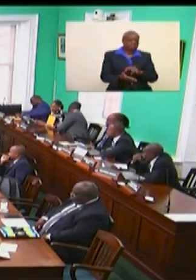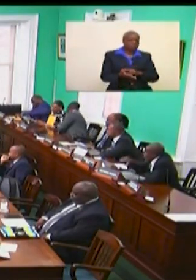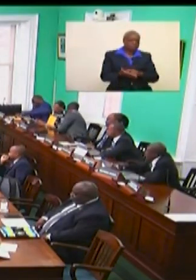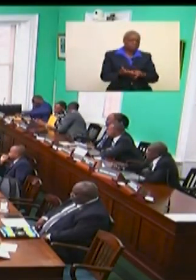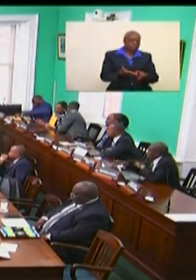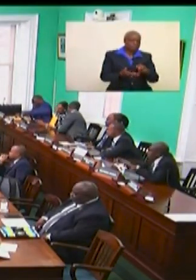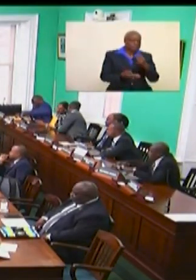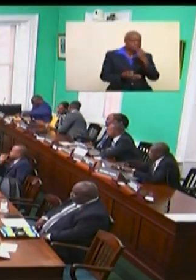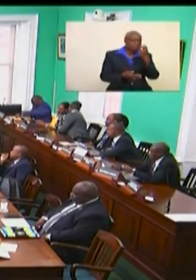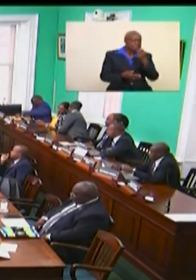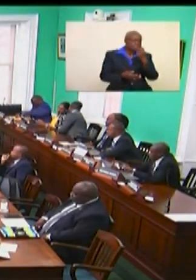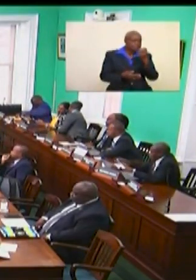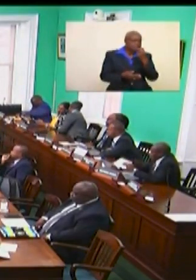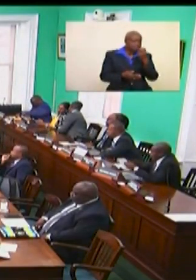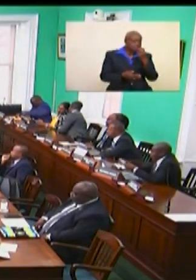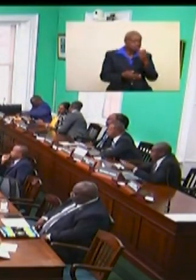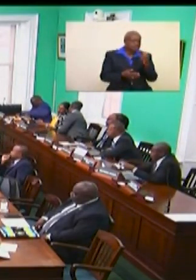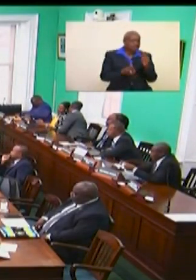The report speaks to.